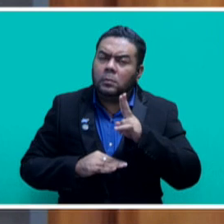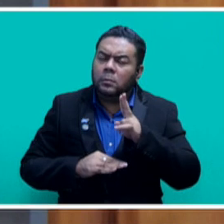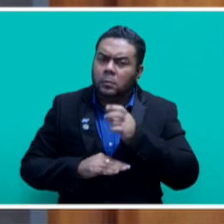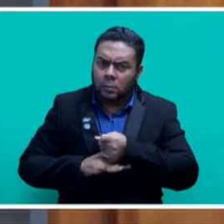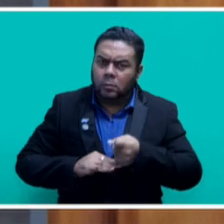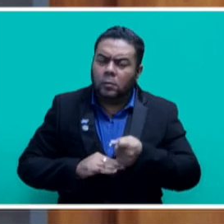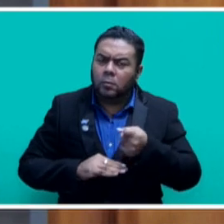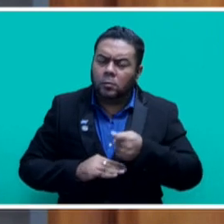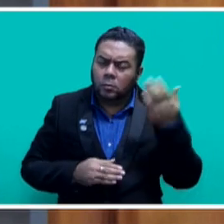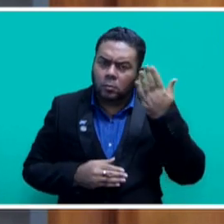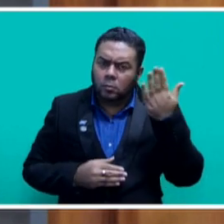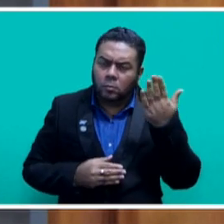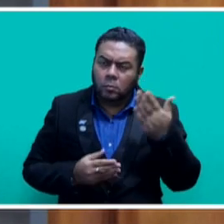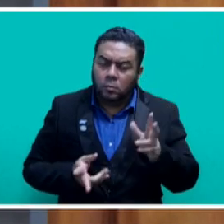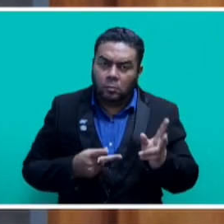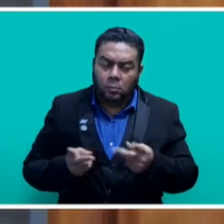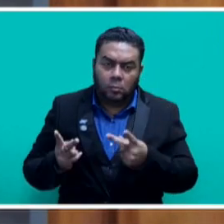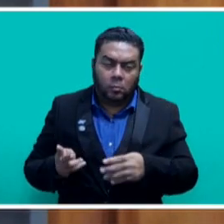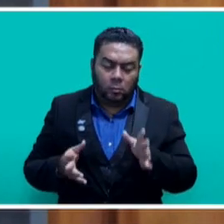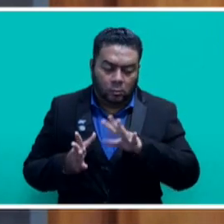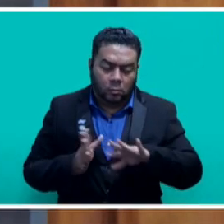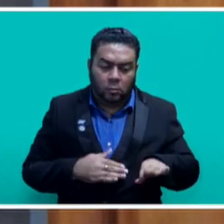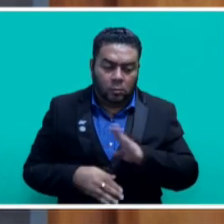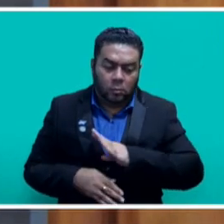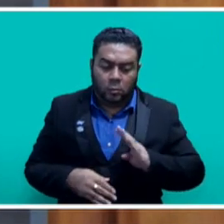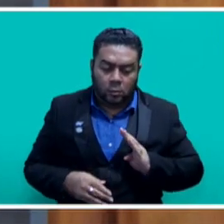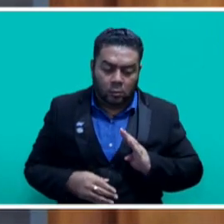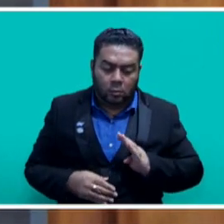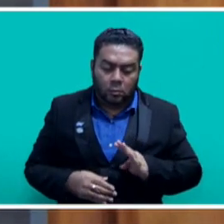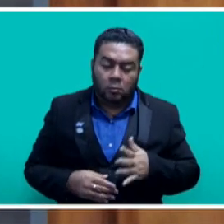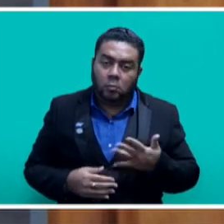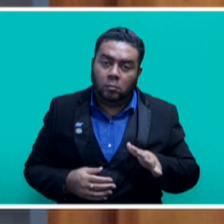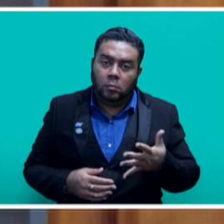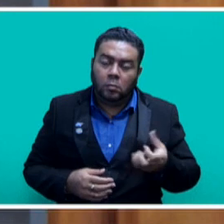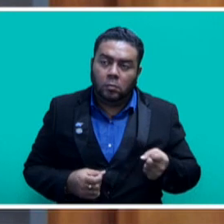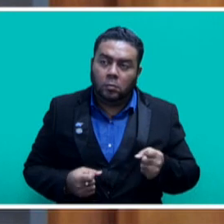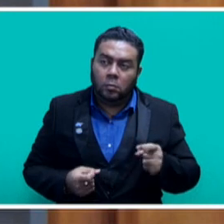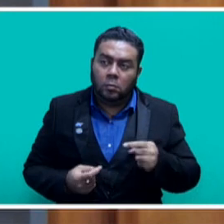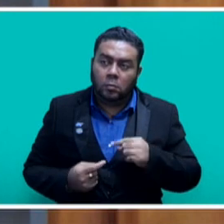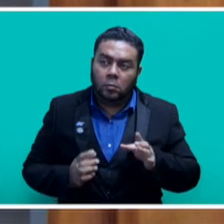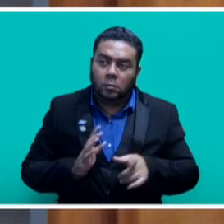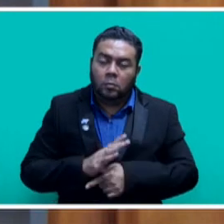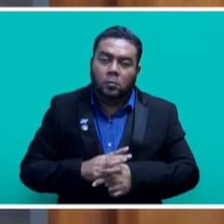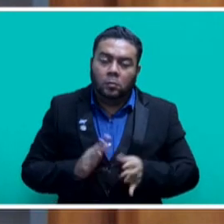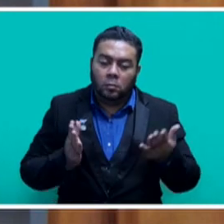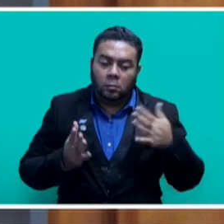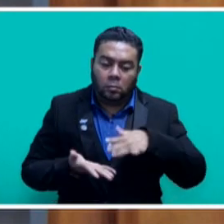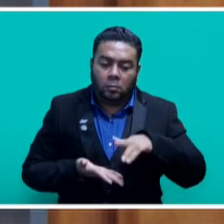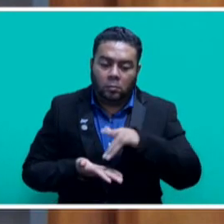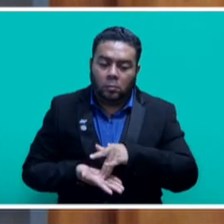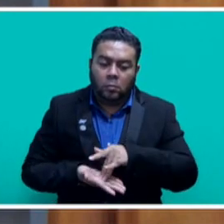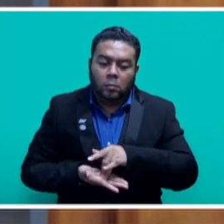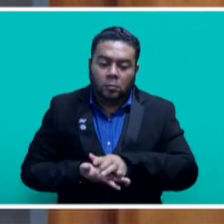opposition's tenure, the decision to abolish these boards might have been taken with the intention to centralize